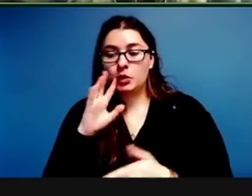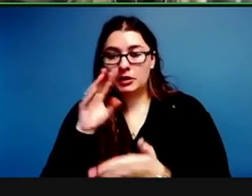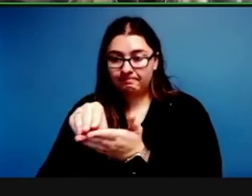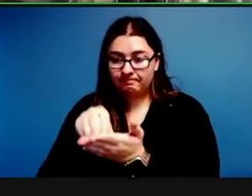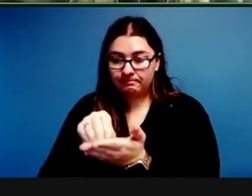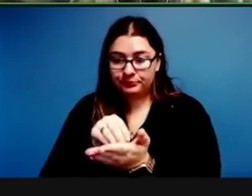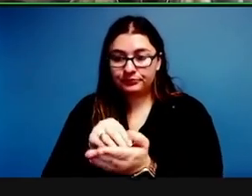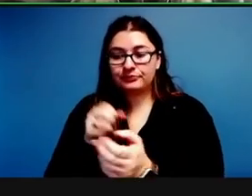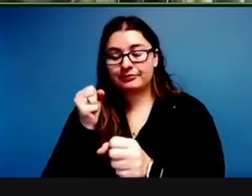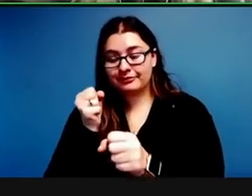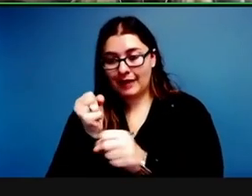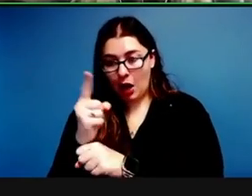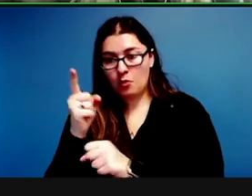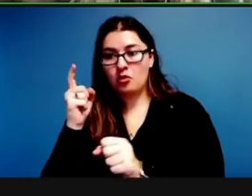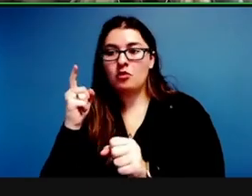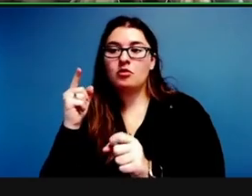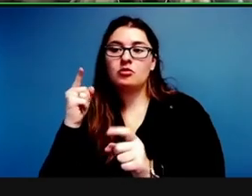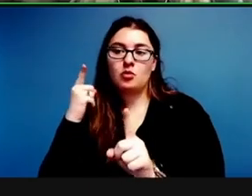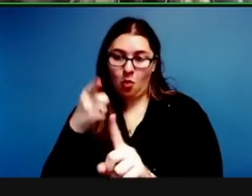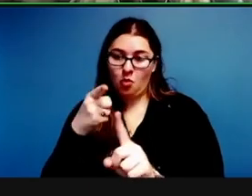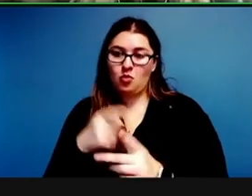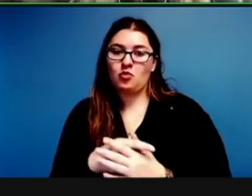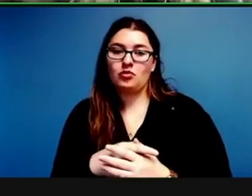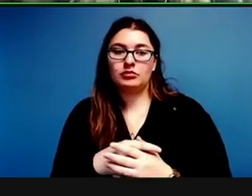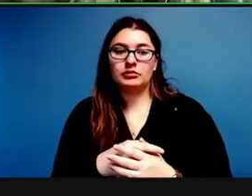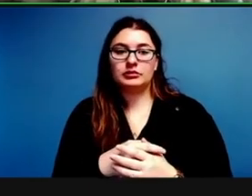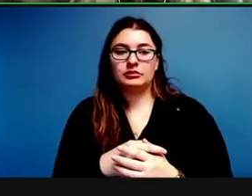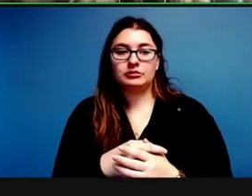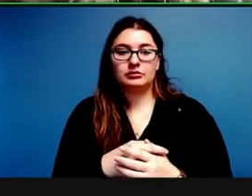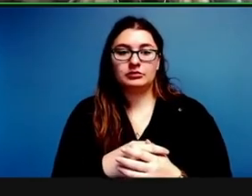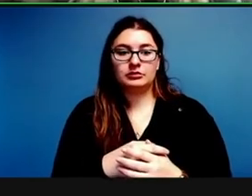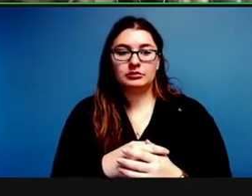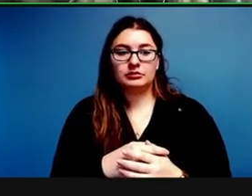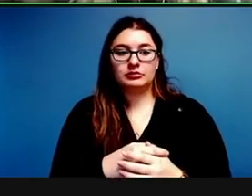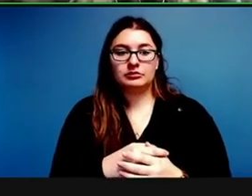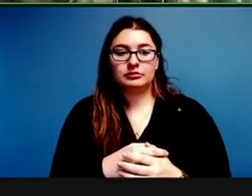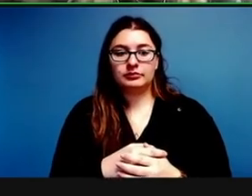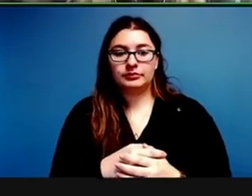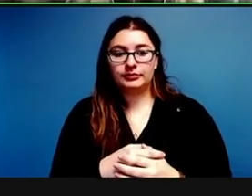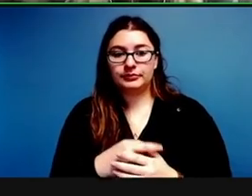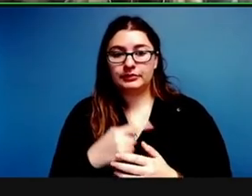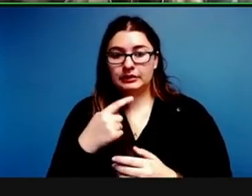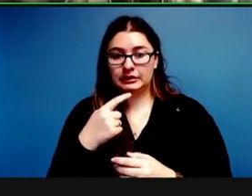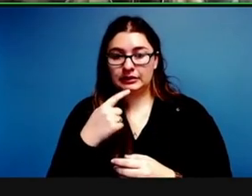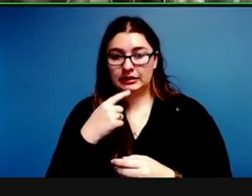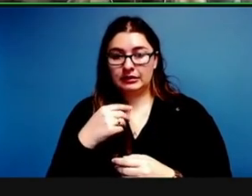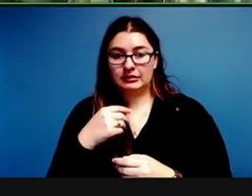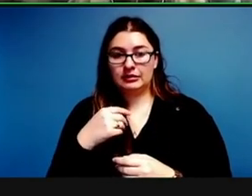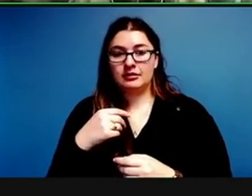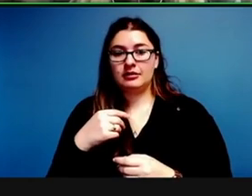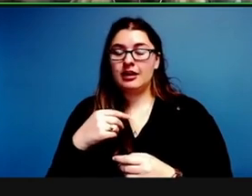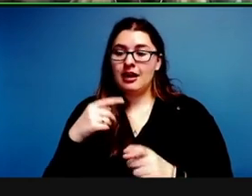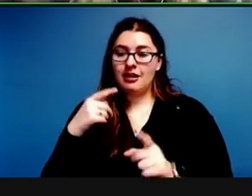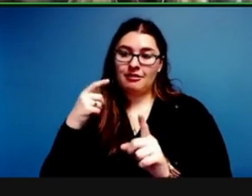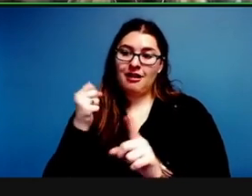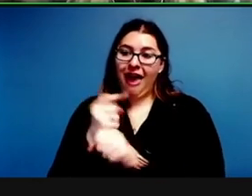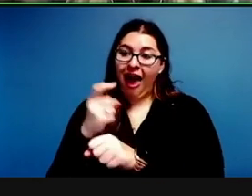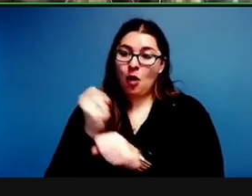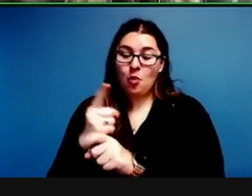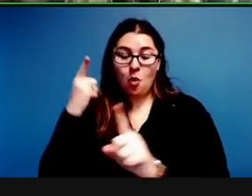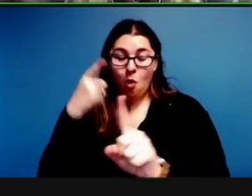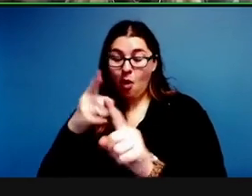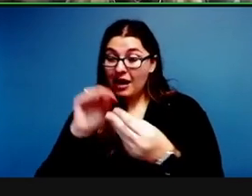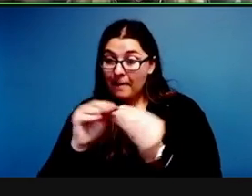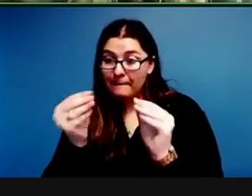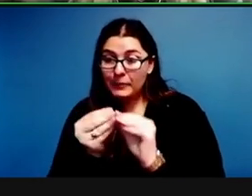our annual goal. You'll see we have an annual goal number. So we're going to have a variety